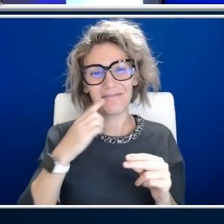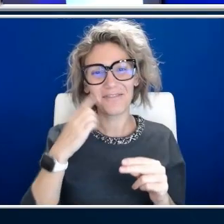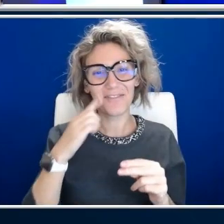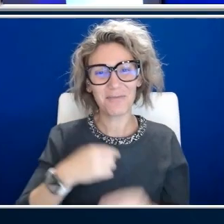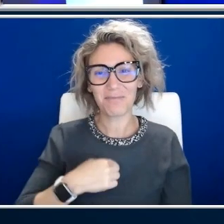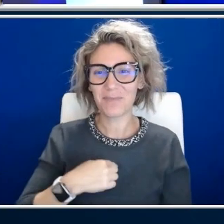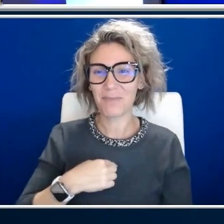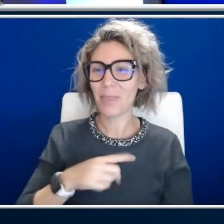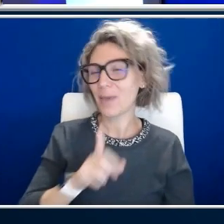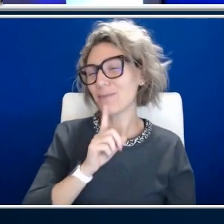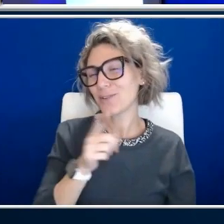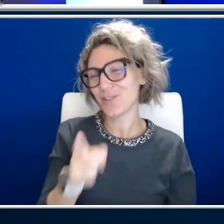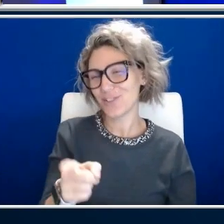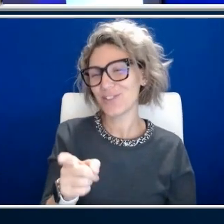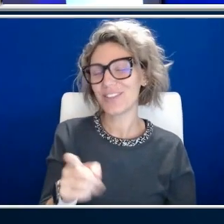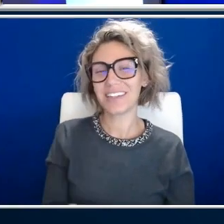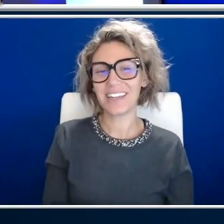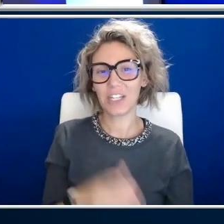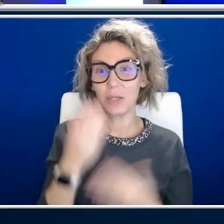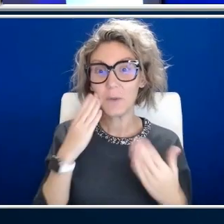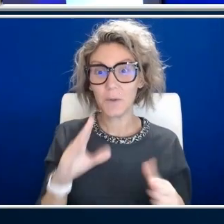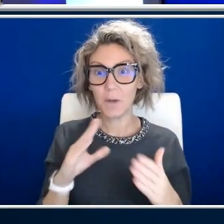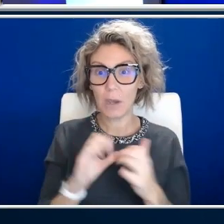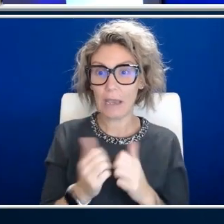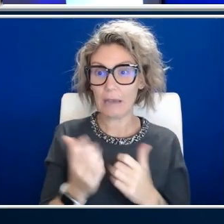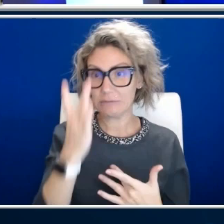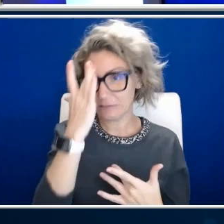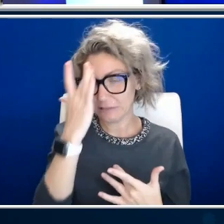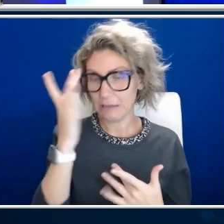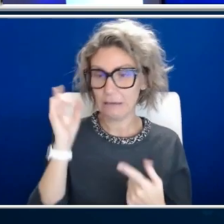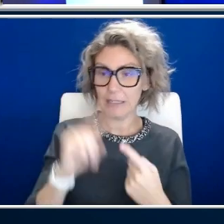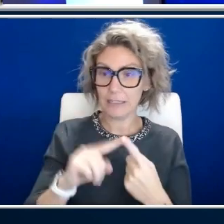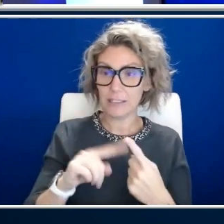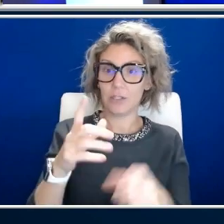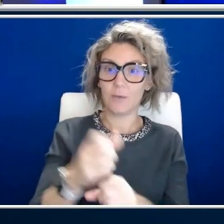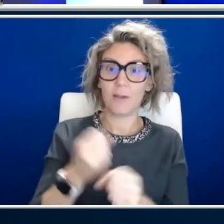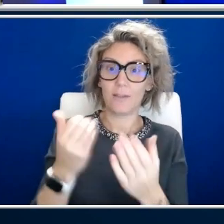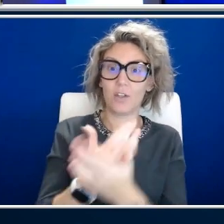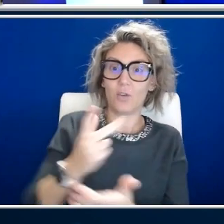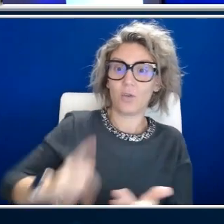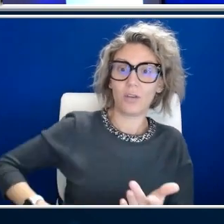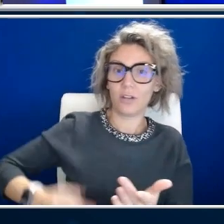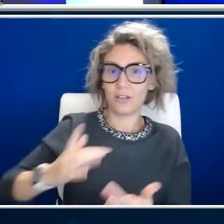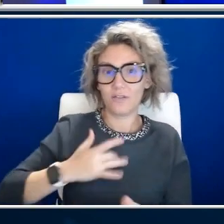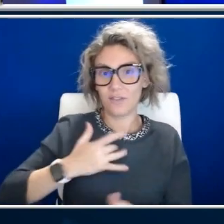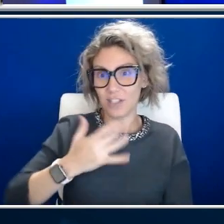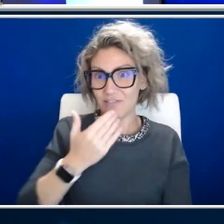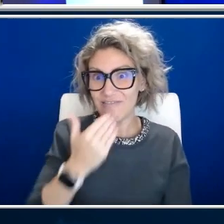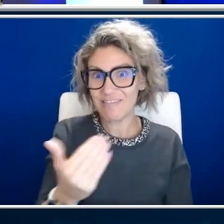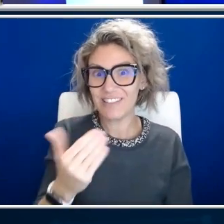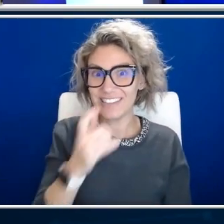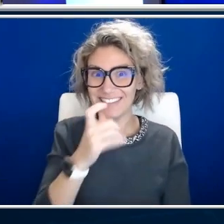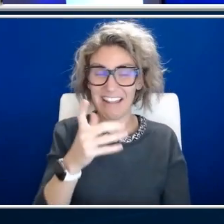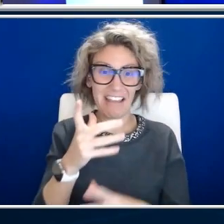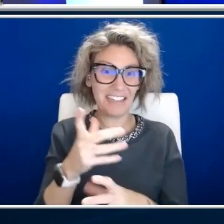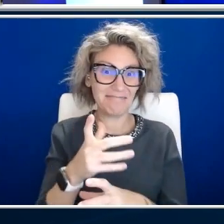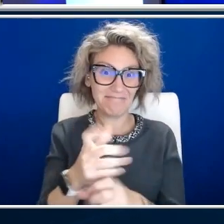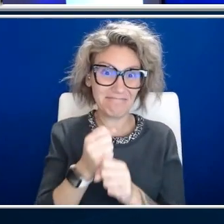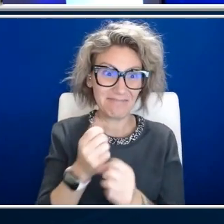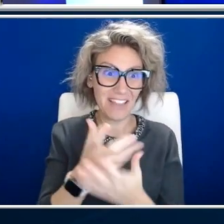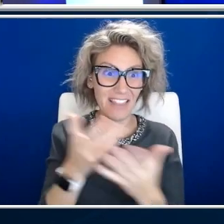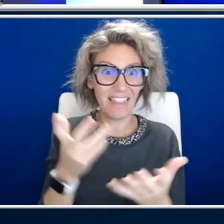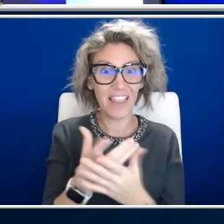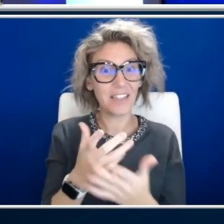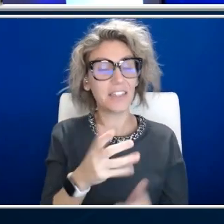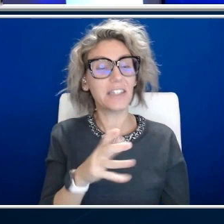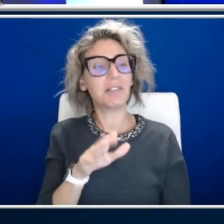she was. Yeah, they say you don't really know how sick you are until you get that new kidney and start feeling really good. It doesn't take a lot. Dr. Gupta was talking,